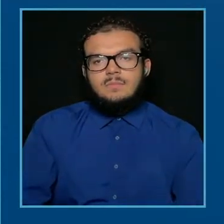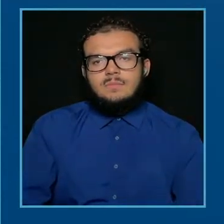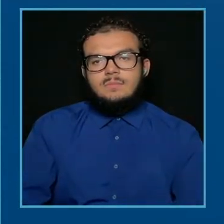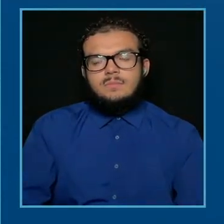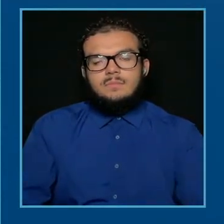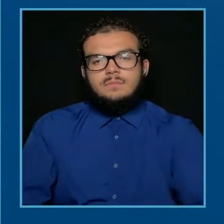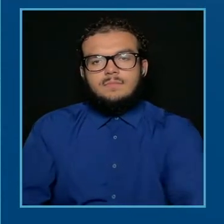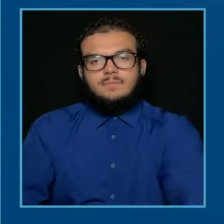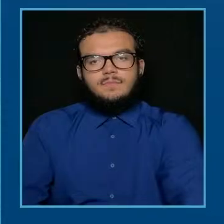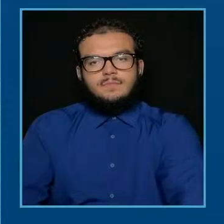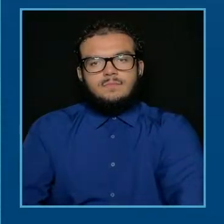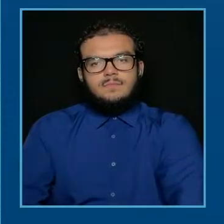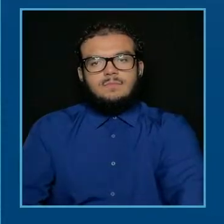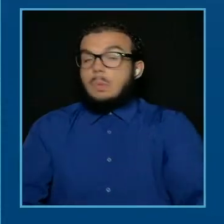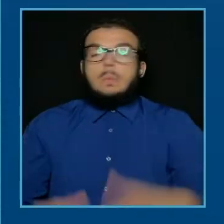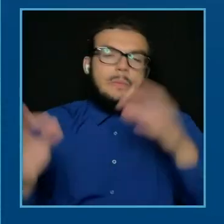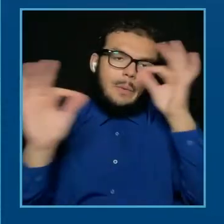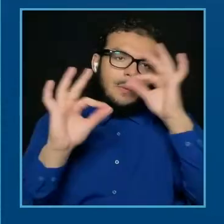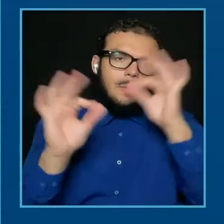right. So, we don't know.